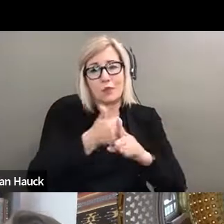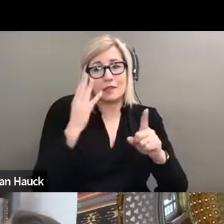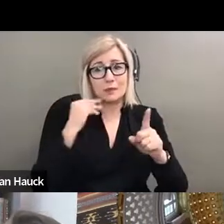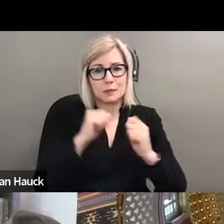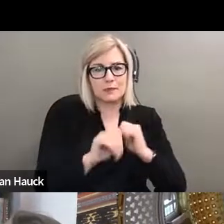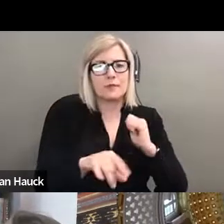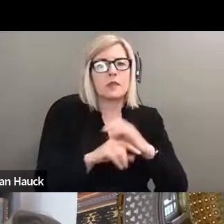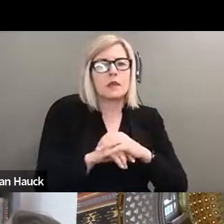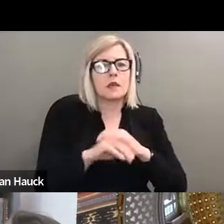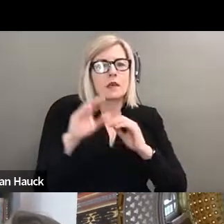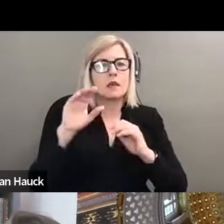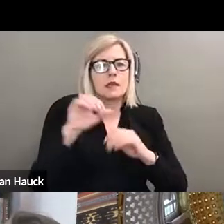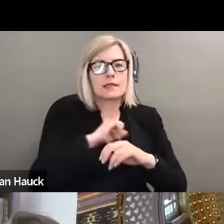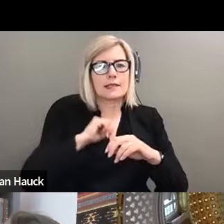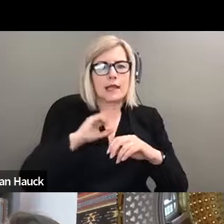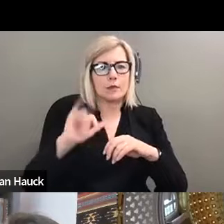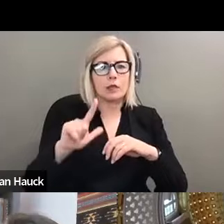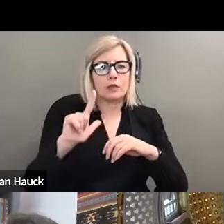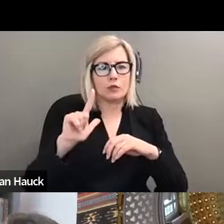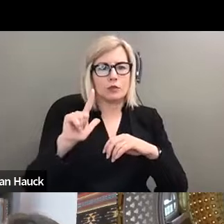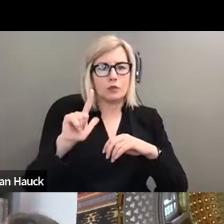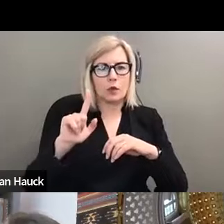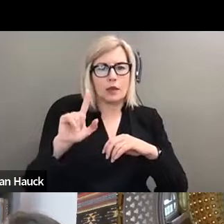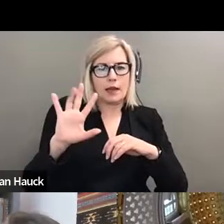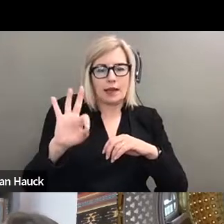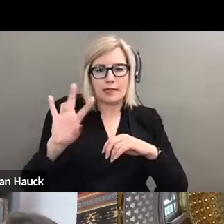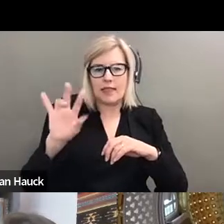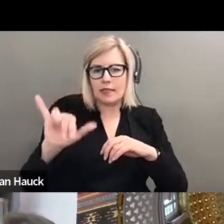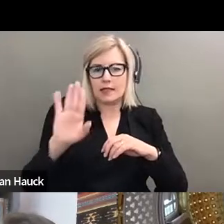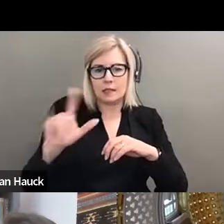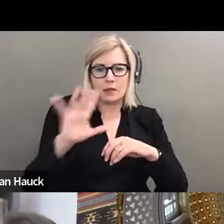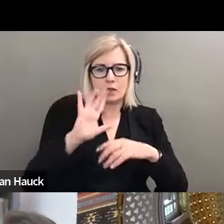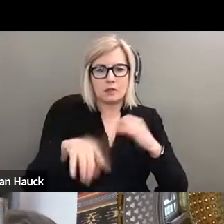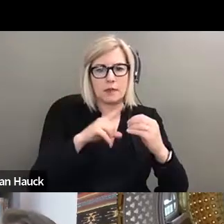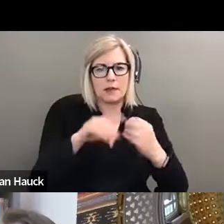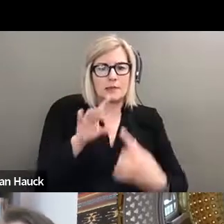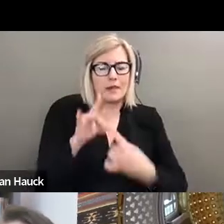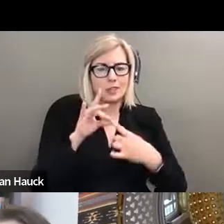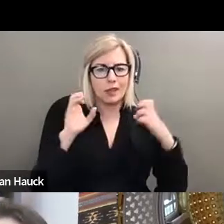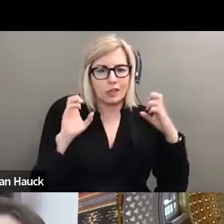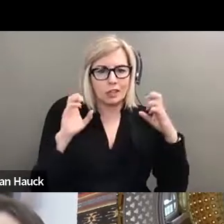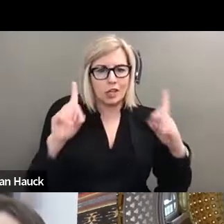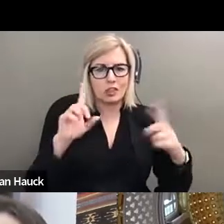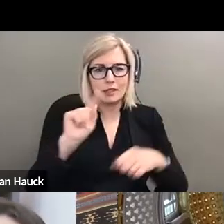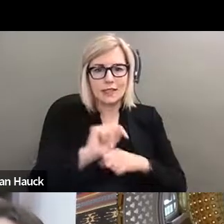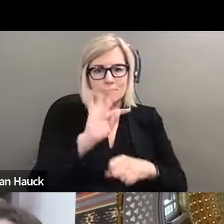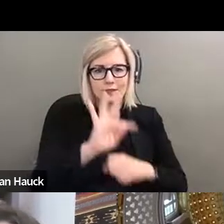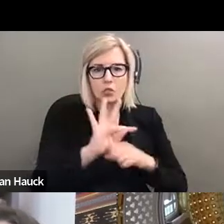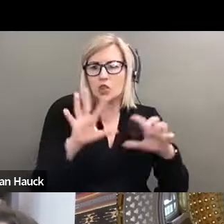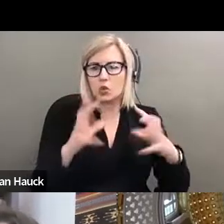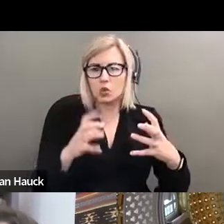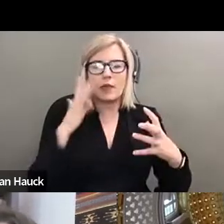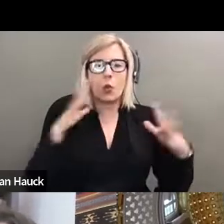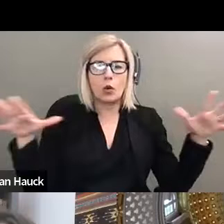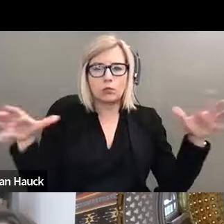File 2197 is the bill that we've been talking about, that is the Special Education Task Force. It's a group that's going to get together